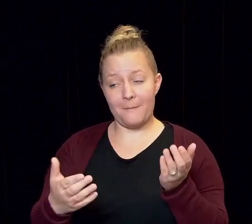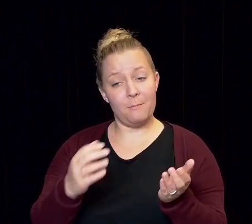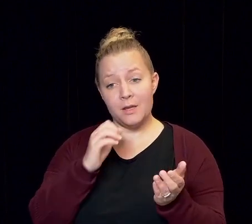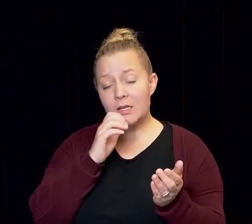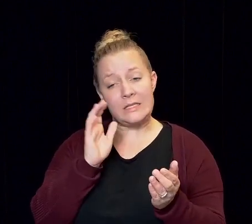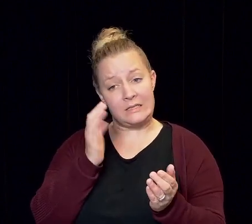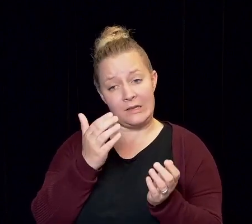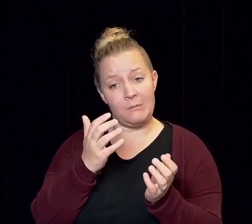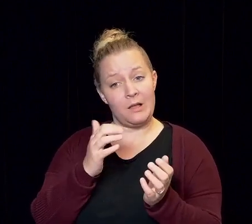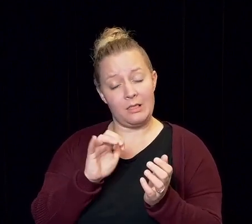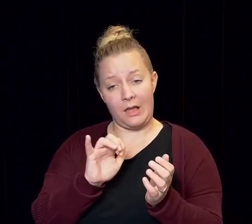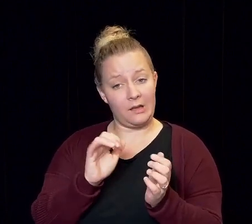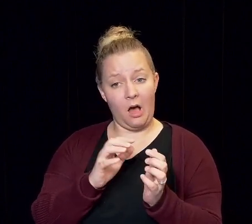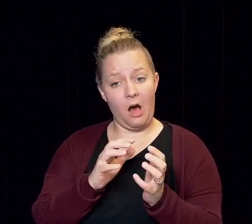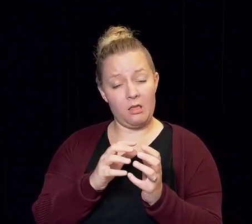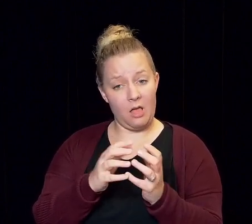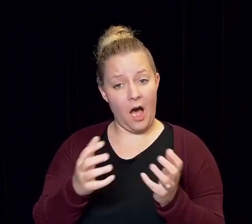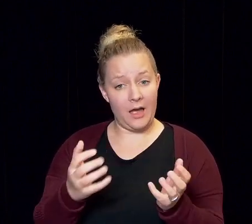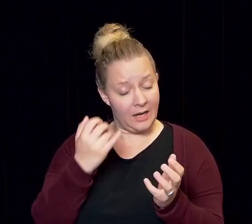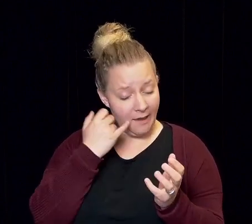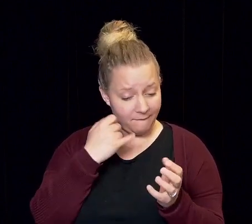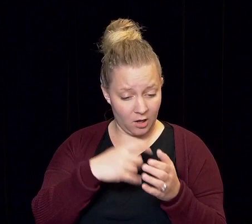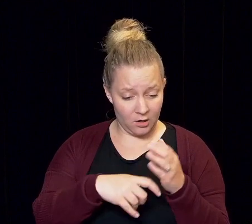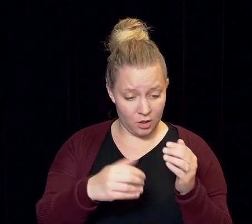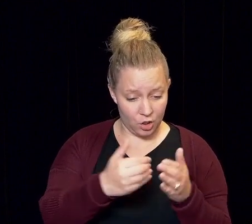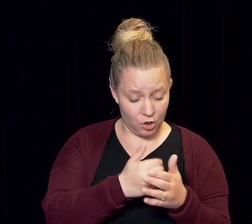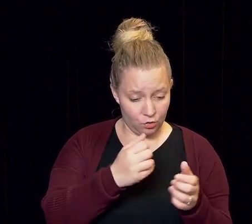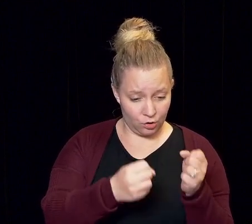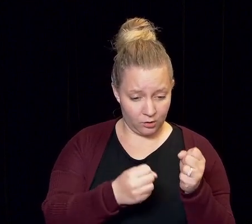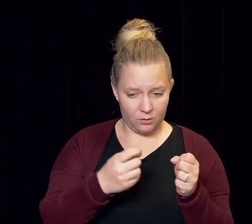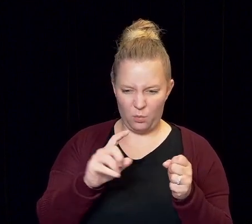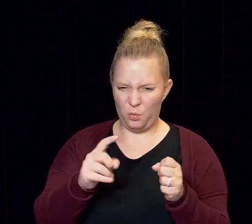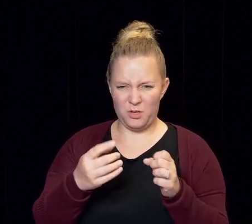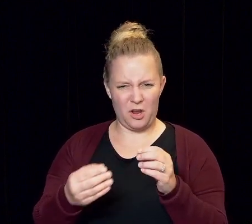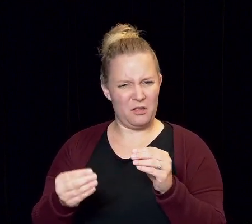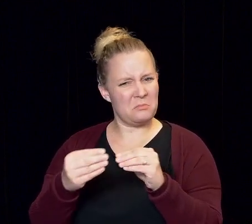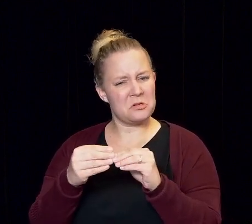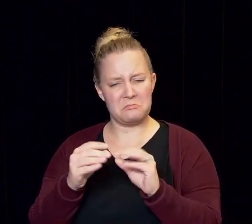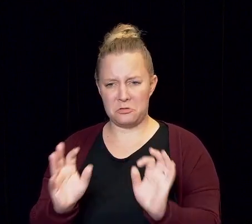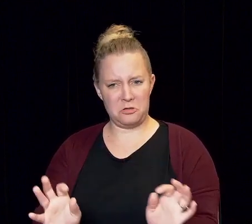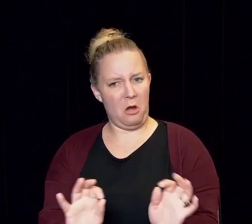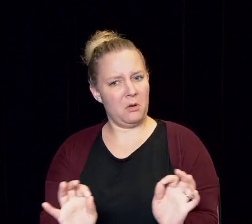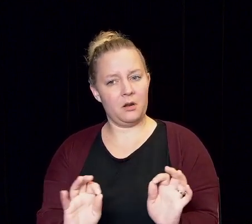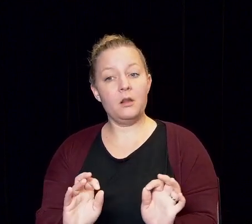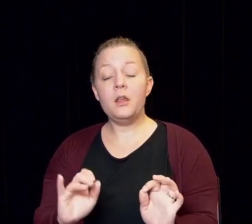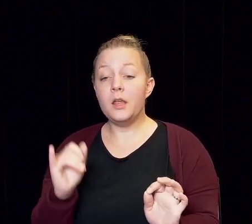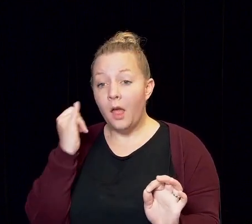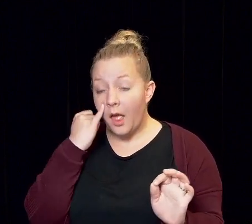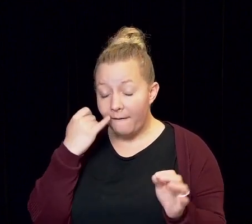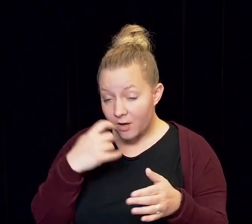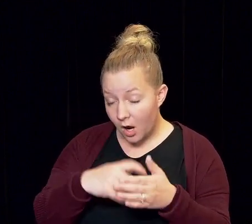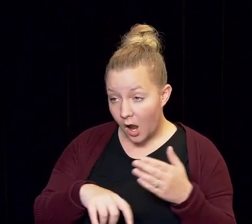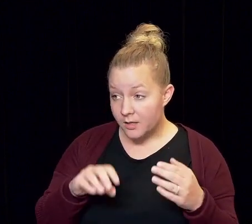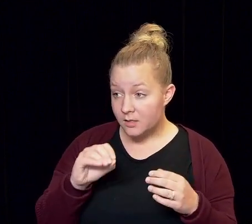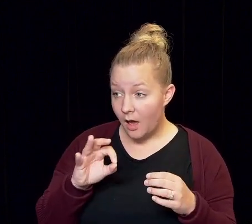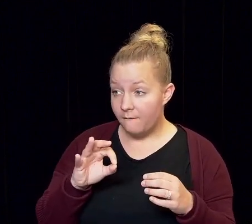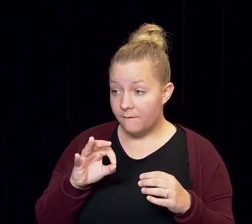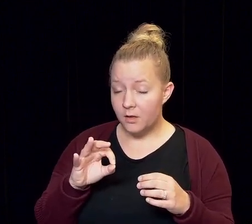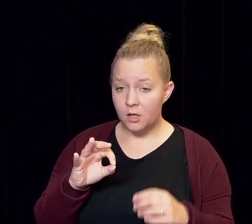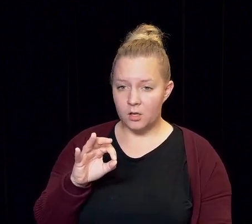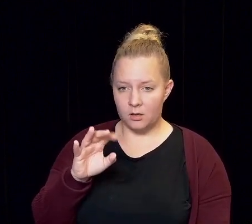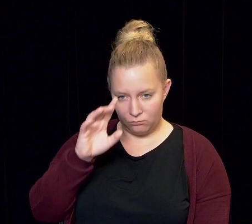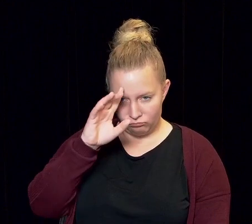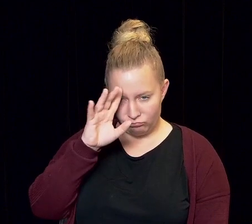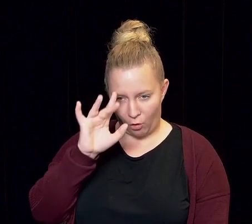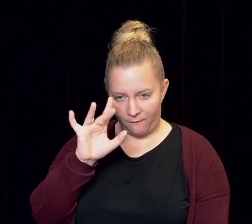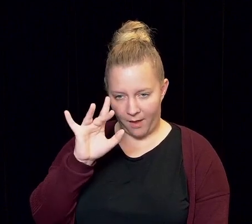like a lot. If the cost of a new car is now $1 more, that's really no big deal at all. But if the cost of a 25-cent